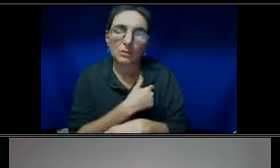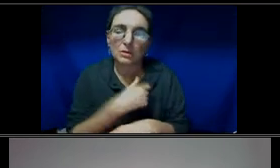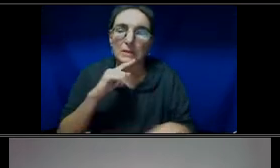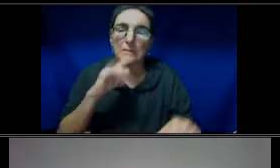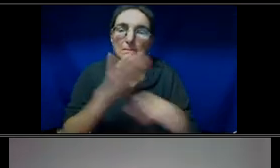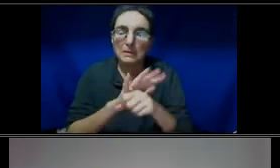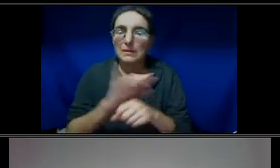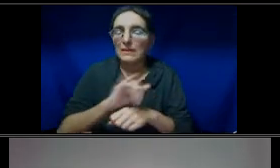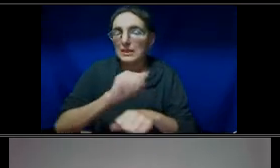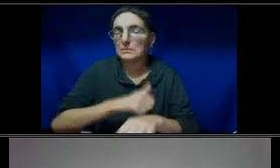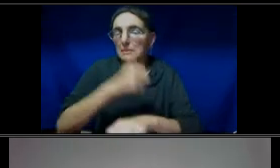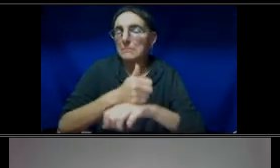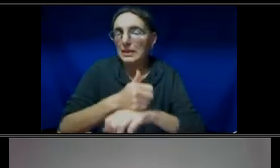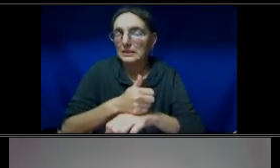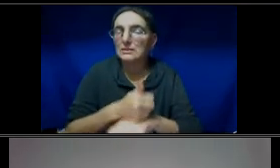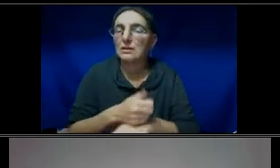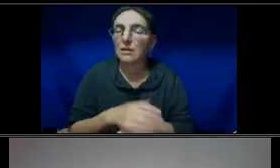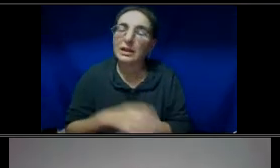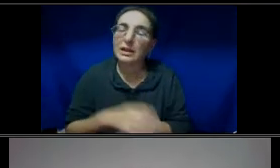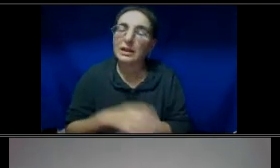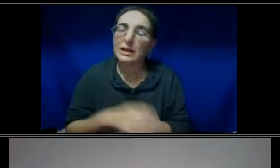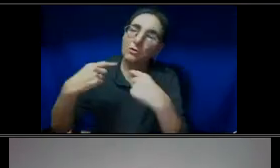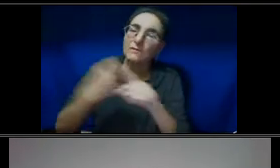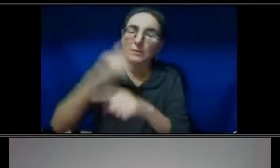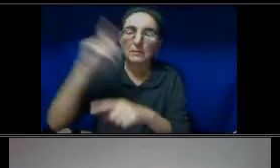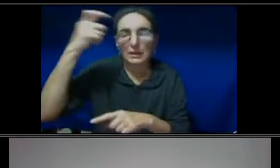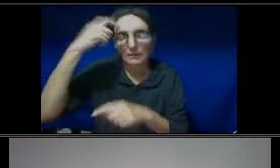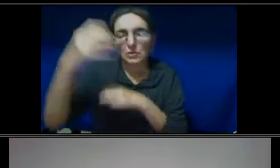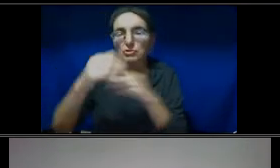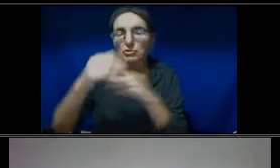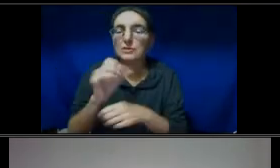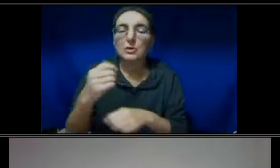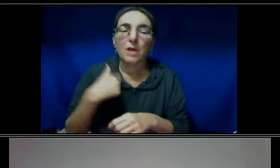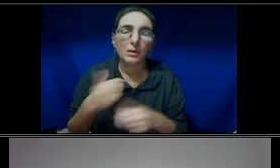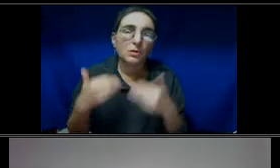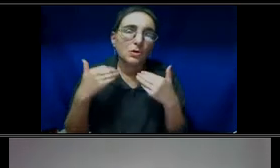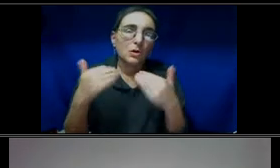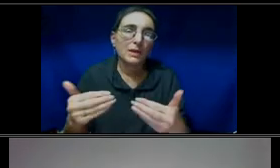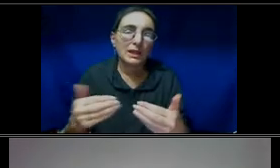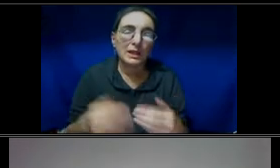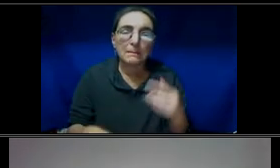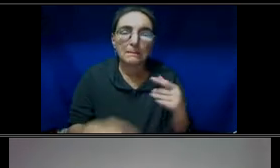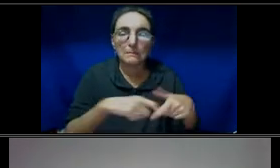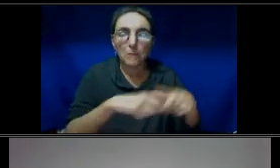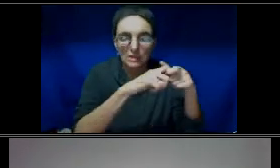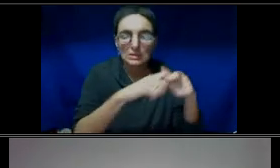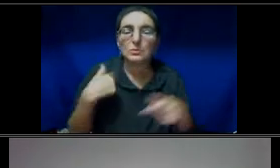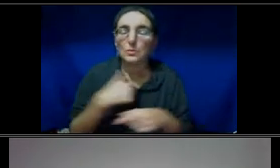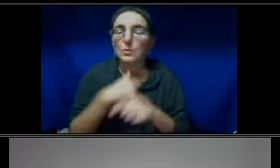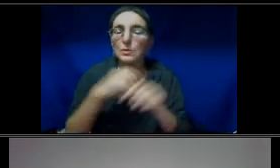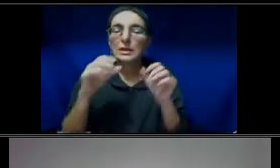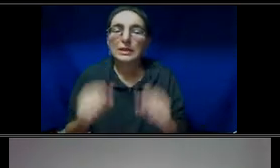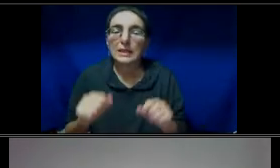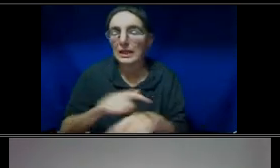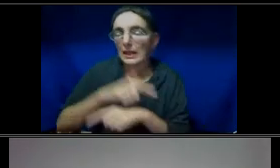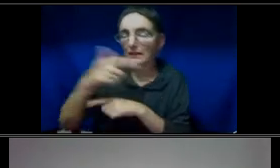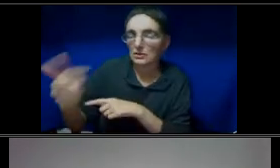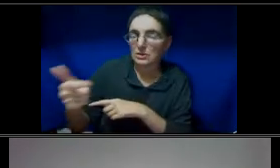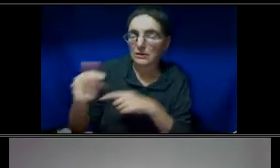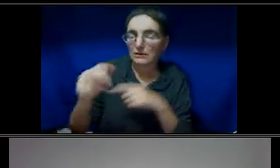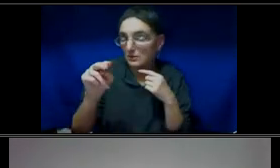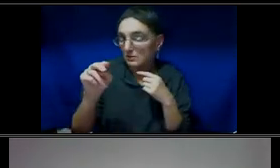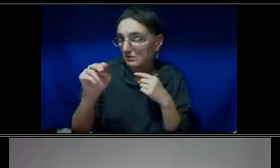made from the governor's office. So I'll go ahead and pause there, and then we can hand this off to Naila